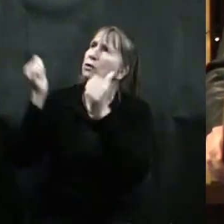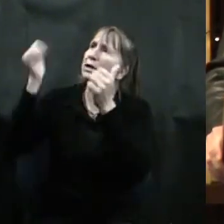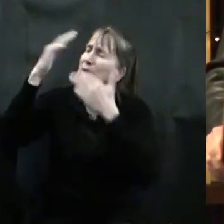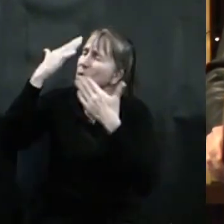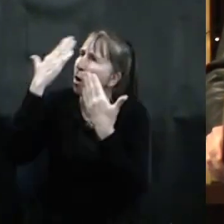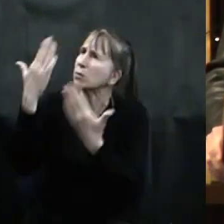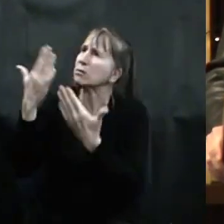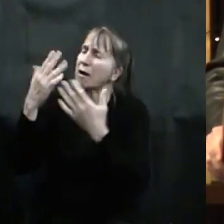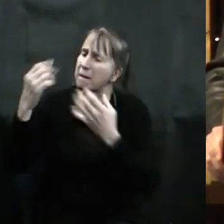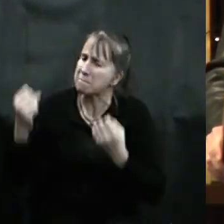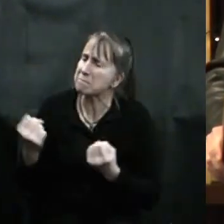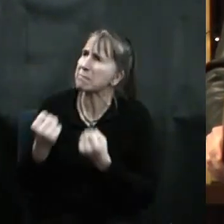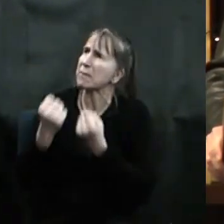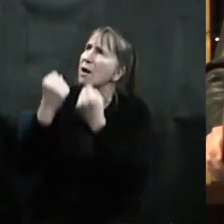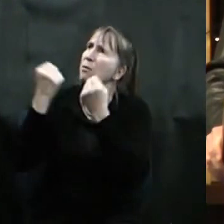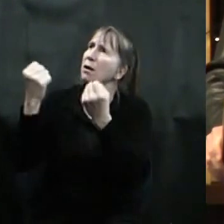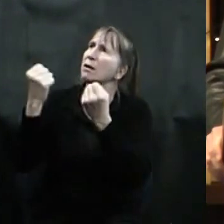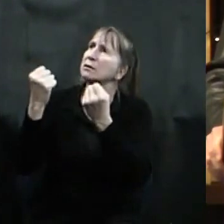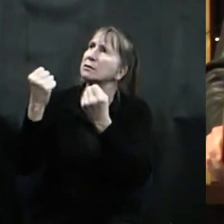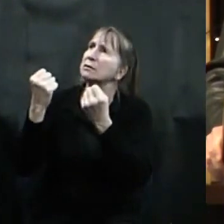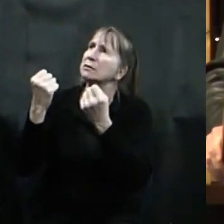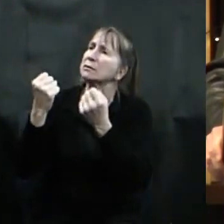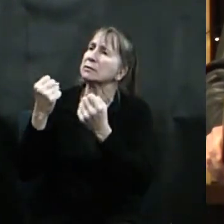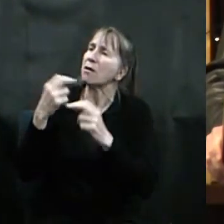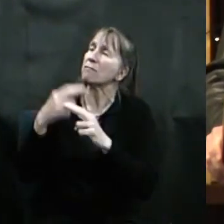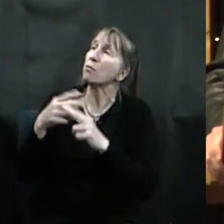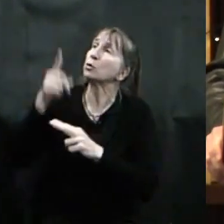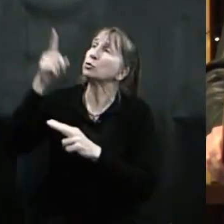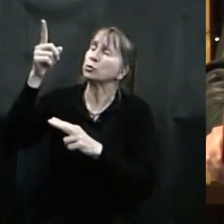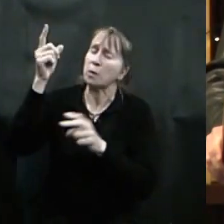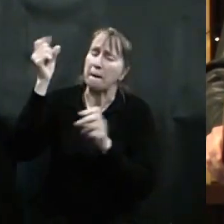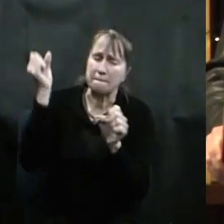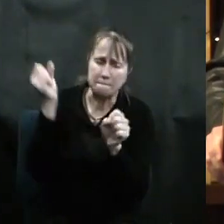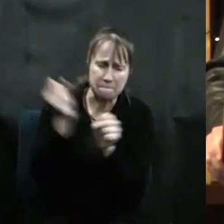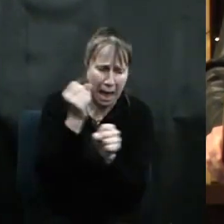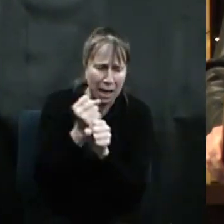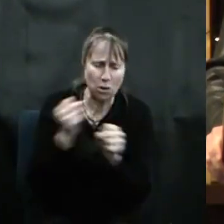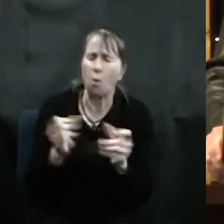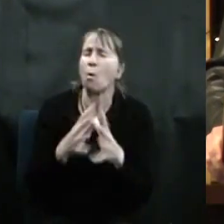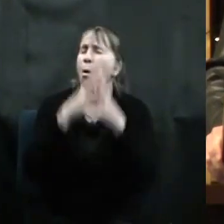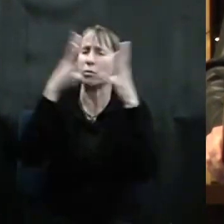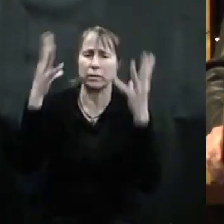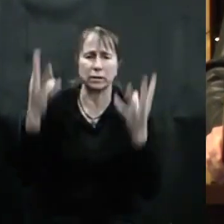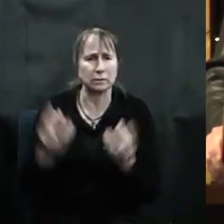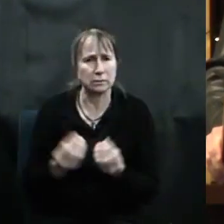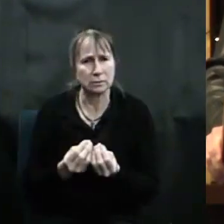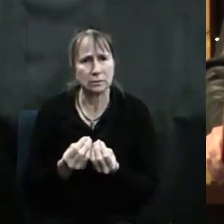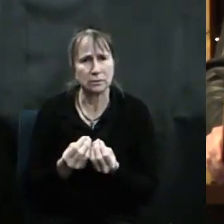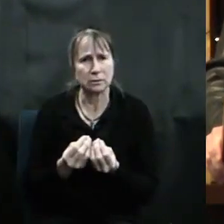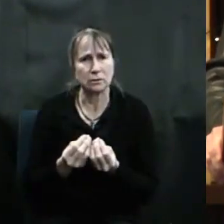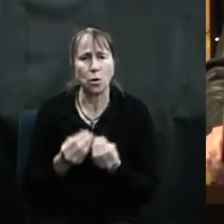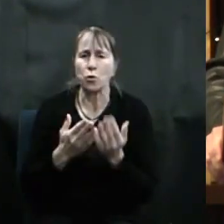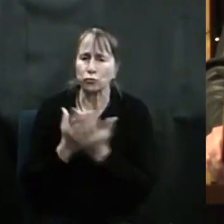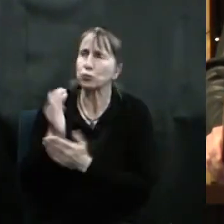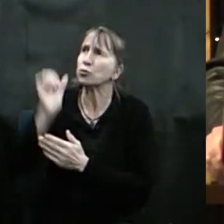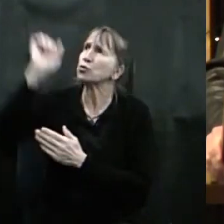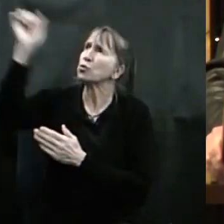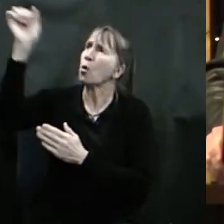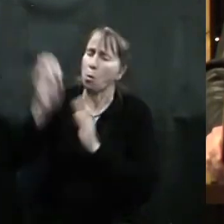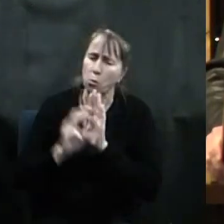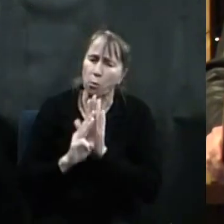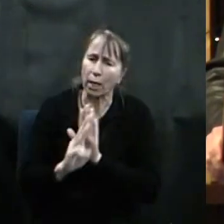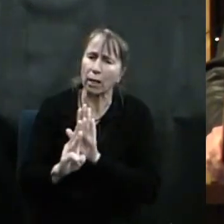and power. For you created all things, and by your will they